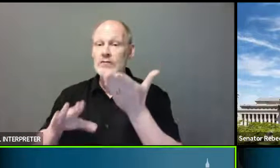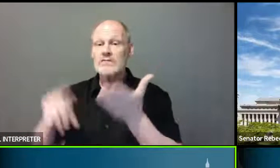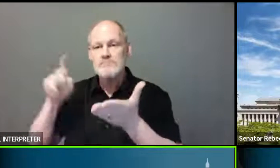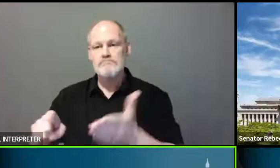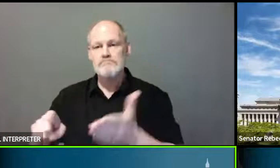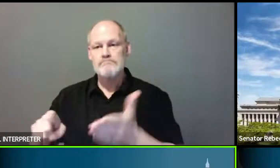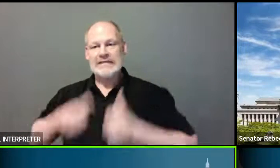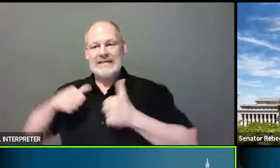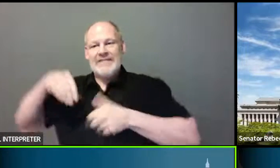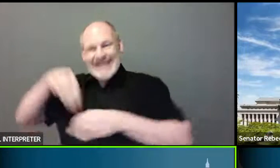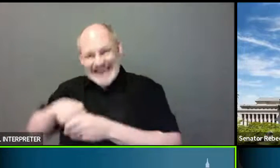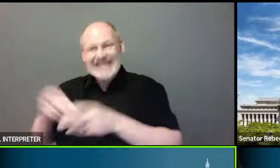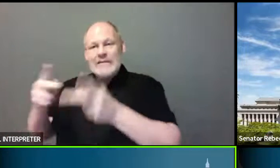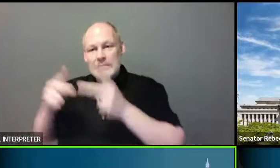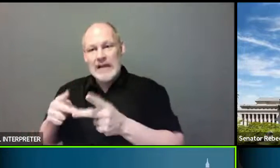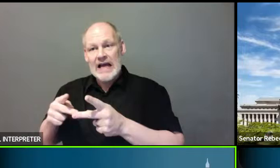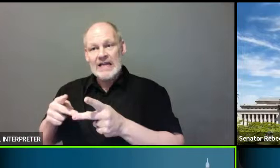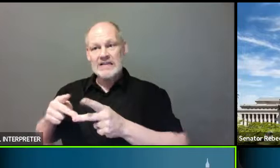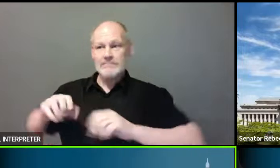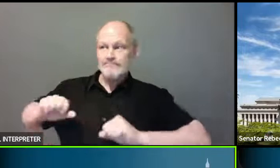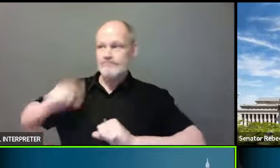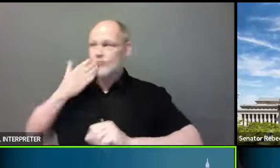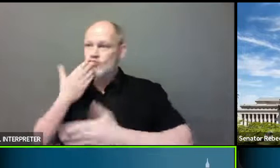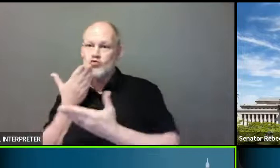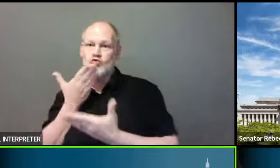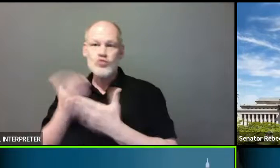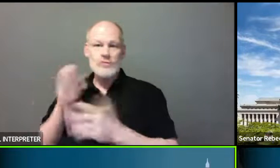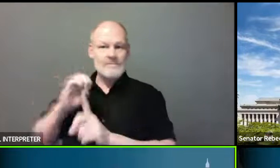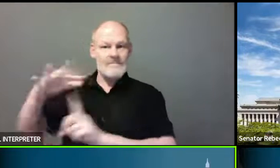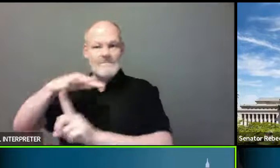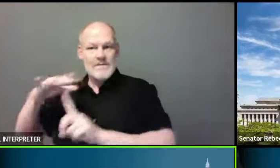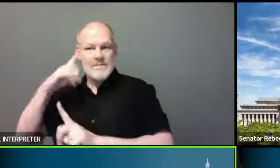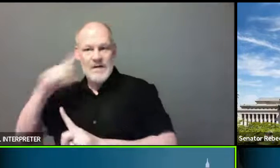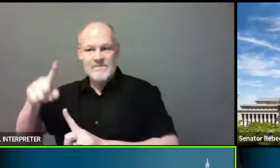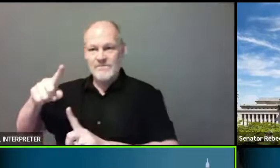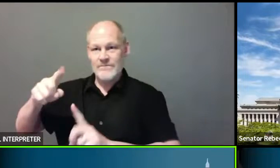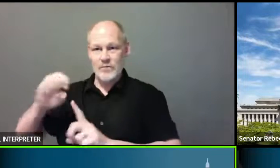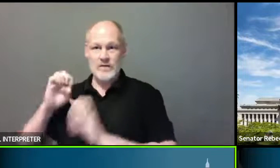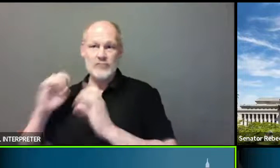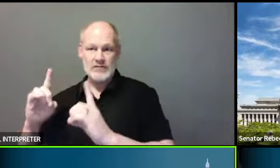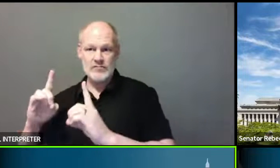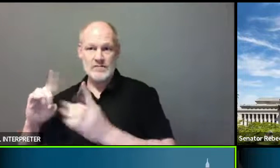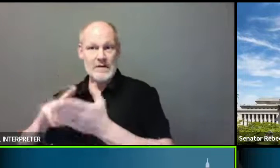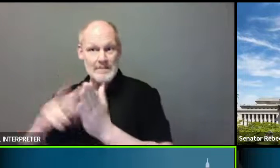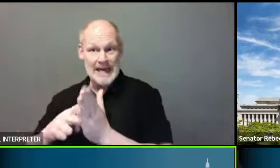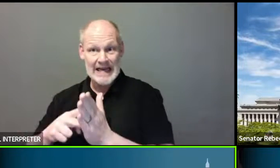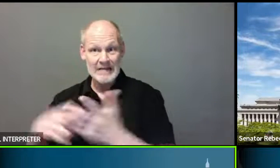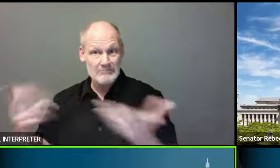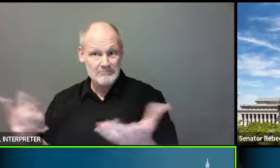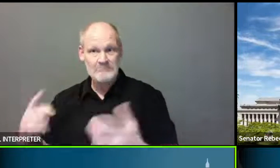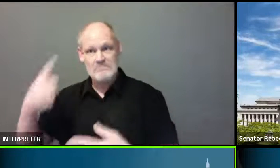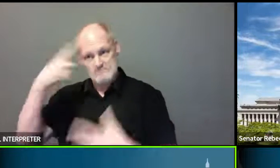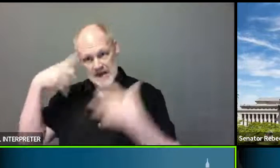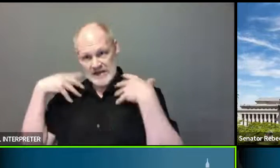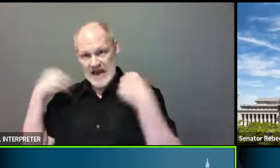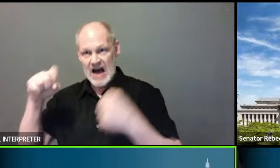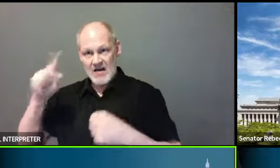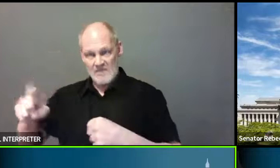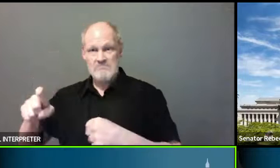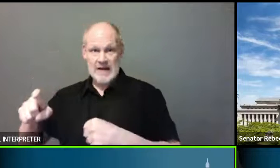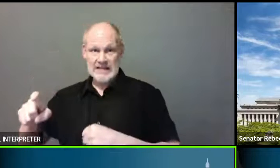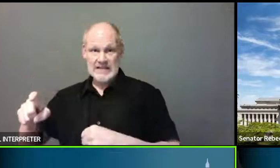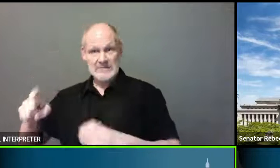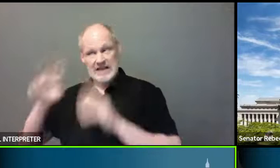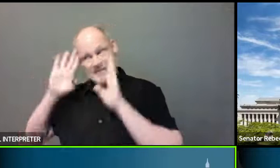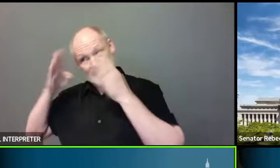is that they have to be supported in their mental health That is a big issue. We have never